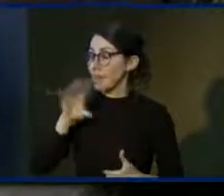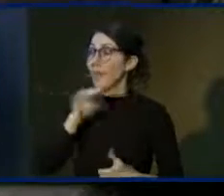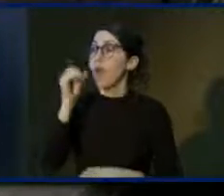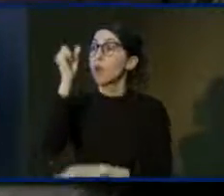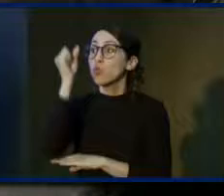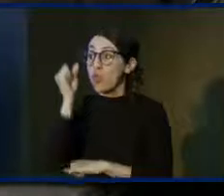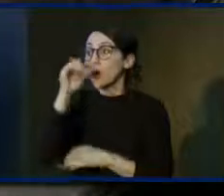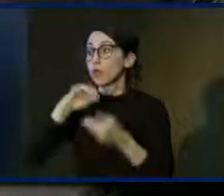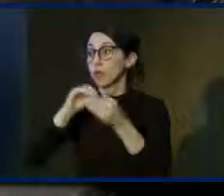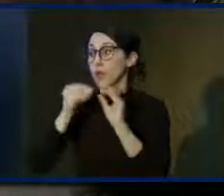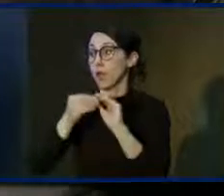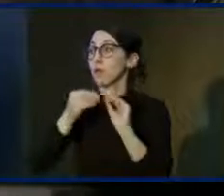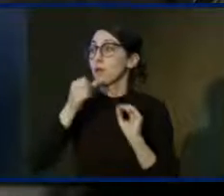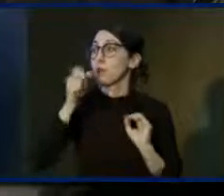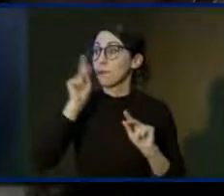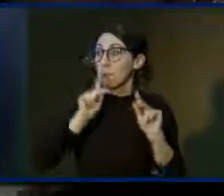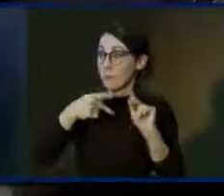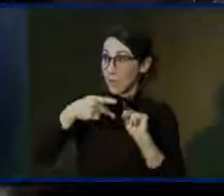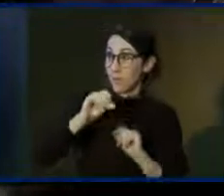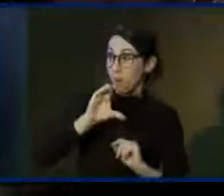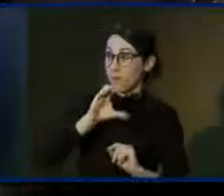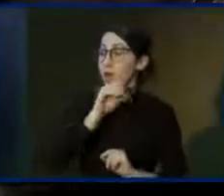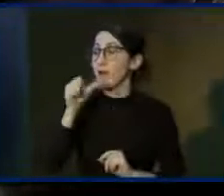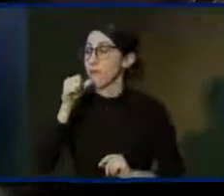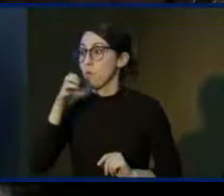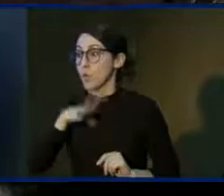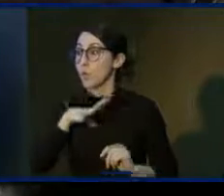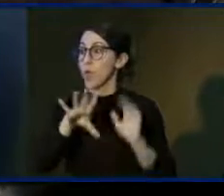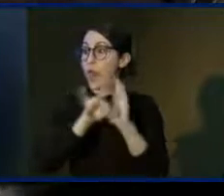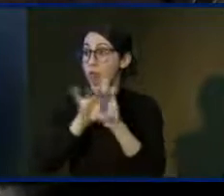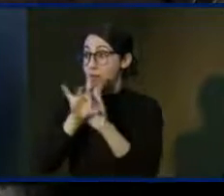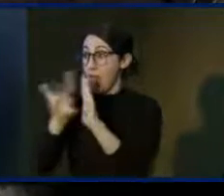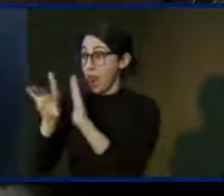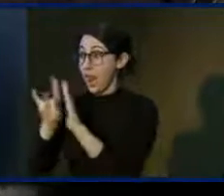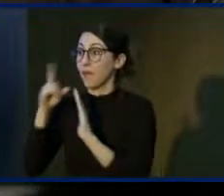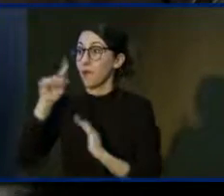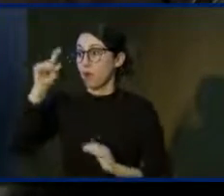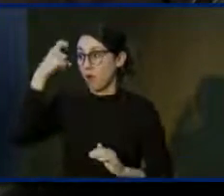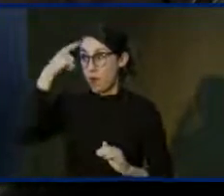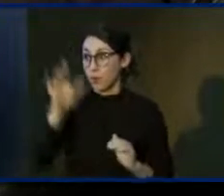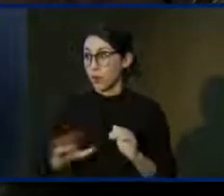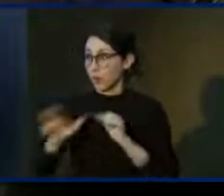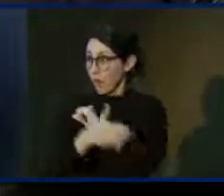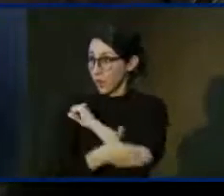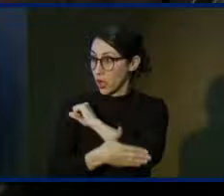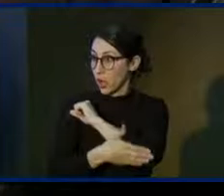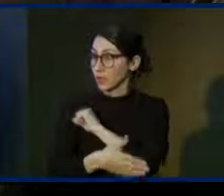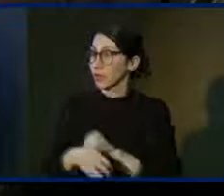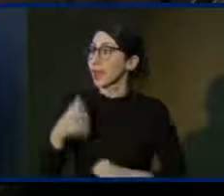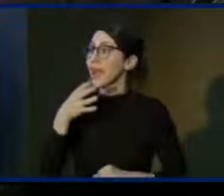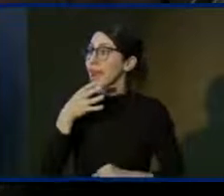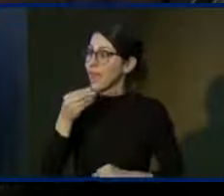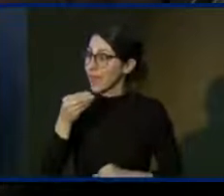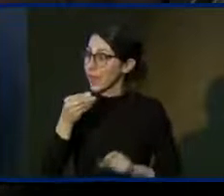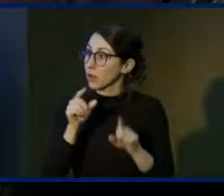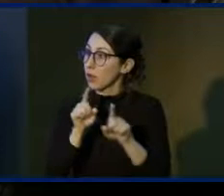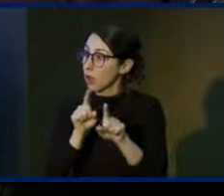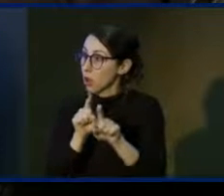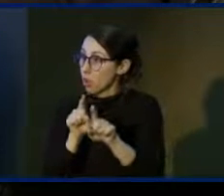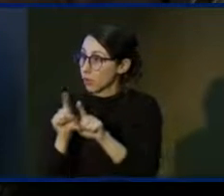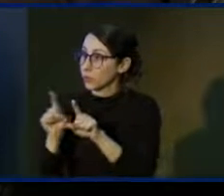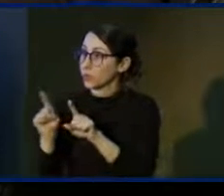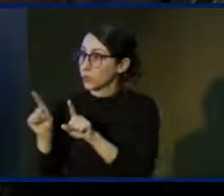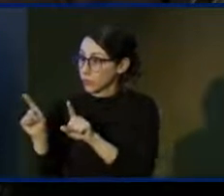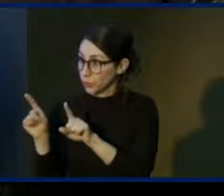of people of color and women were elected to Congress and local offices around the country, and also removed an embattled but heavily funded